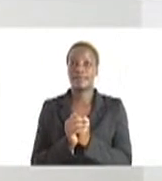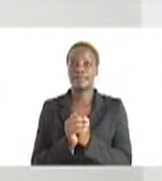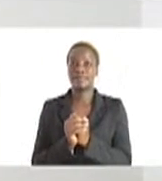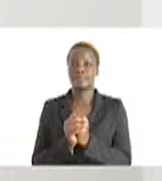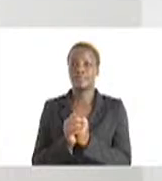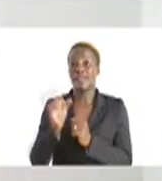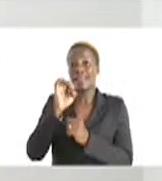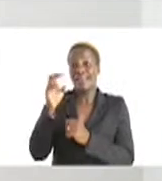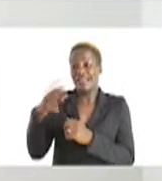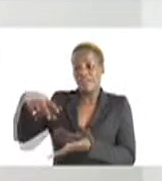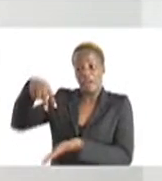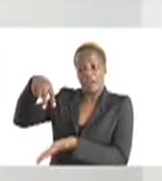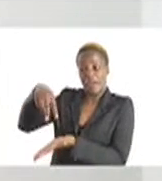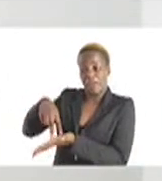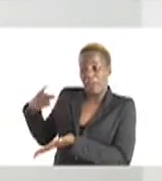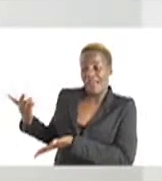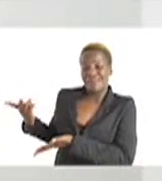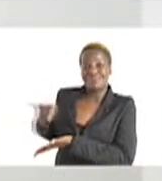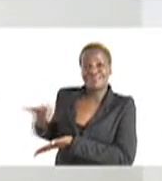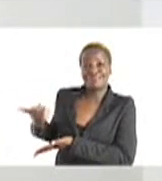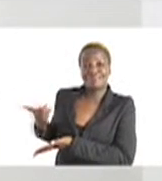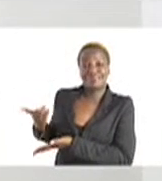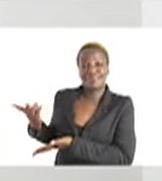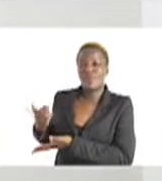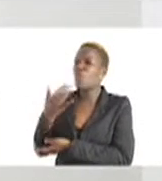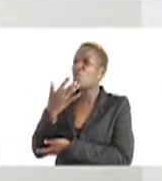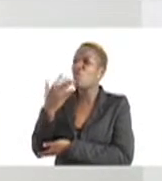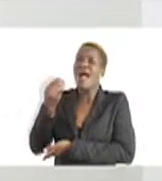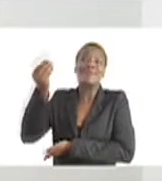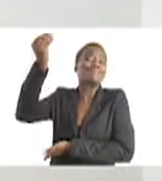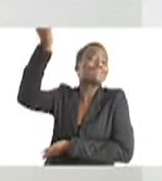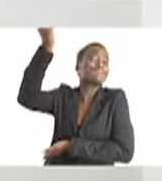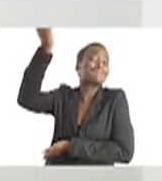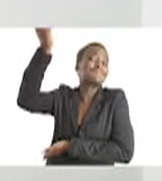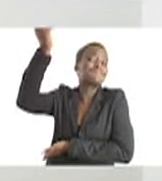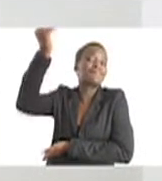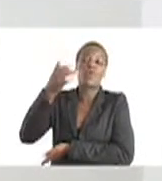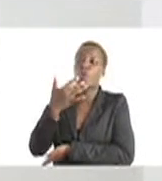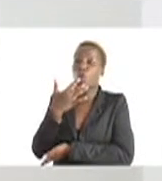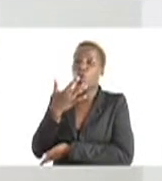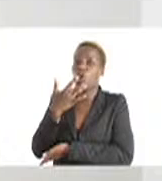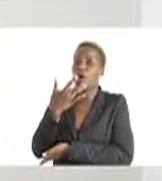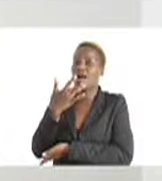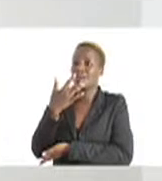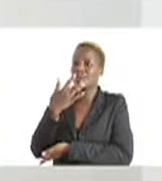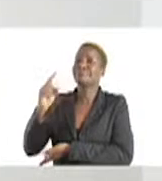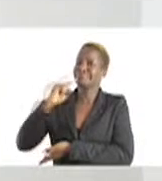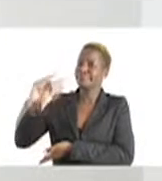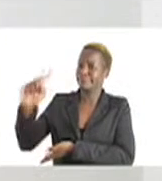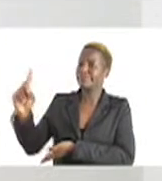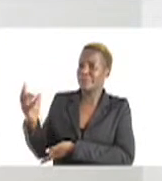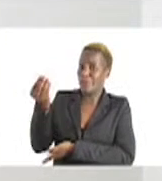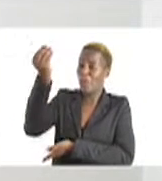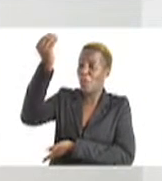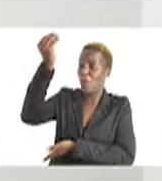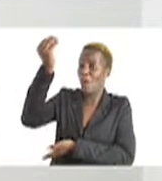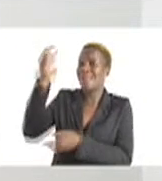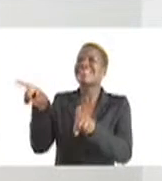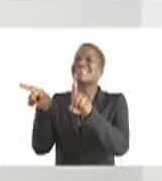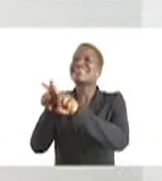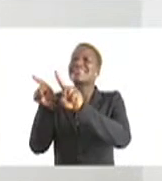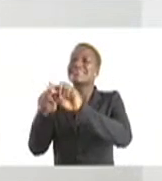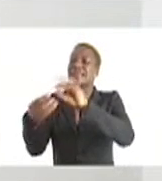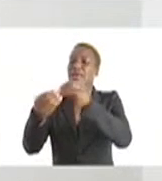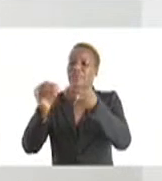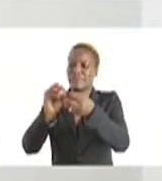Now, if we are standing here, me and Leandre, who is taller? Obviously, I am taller. So that's how we also do the comparing.